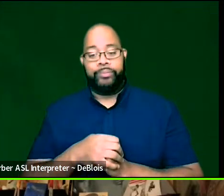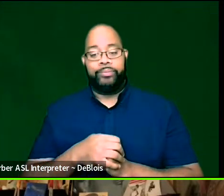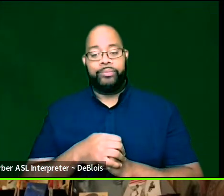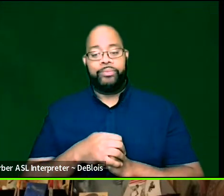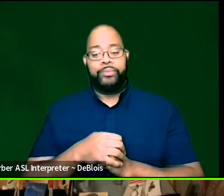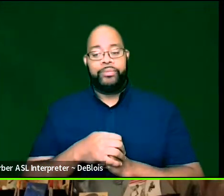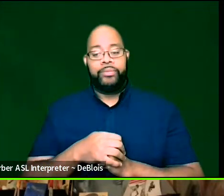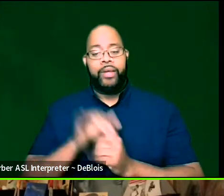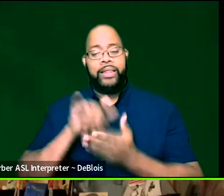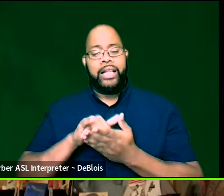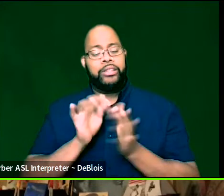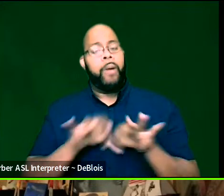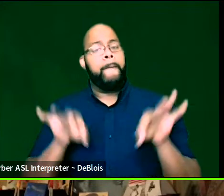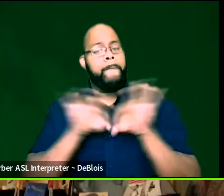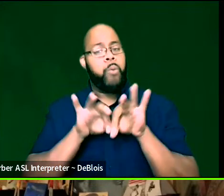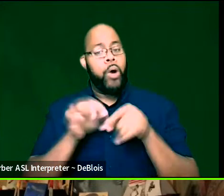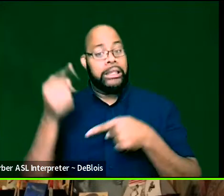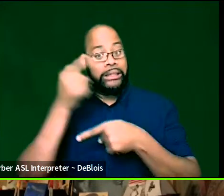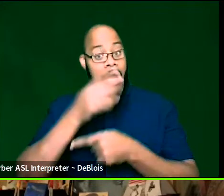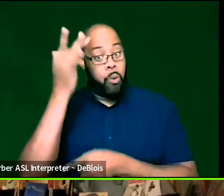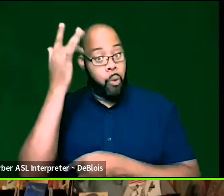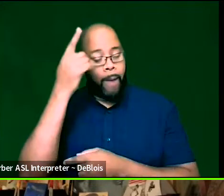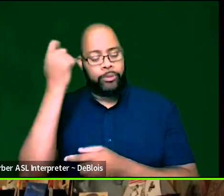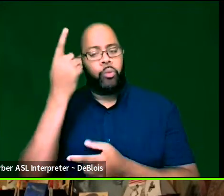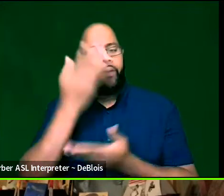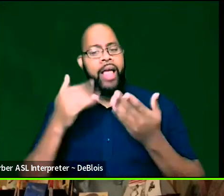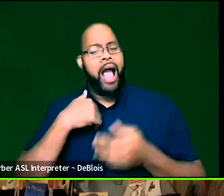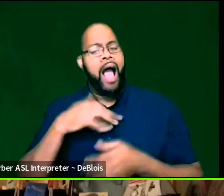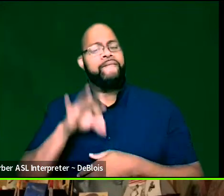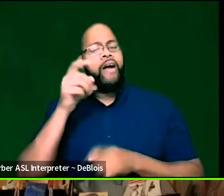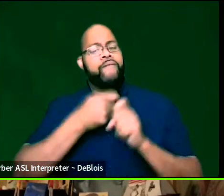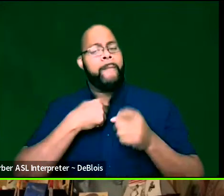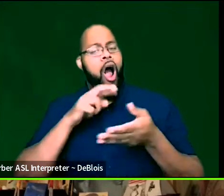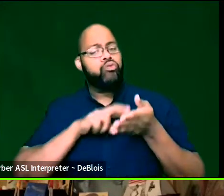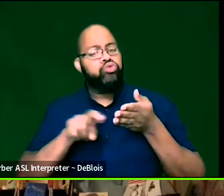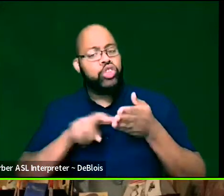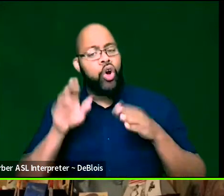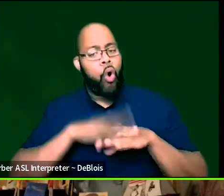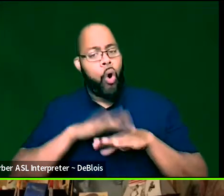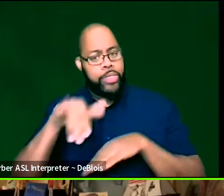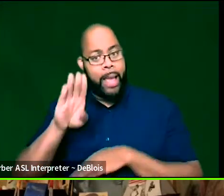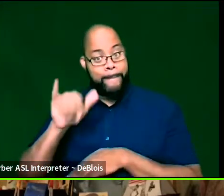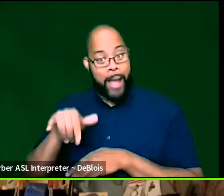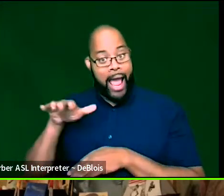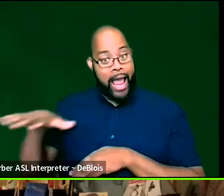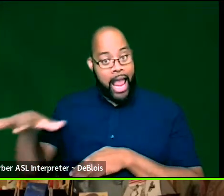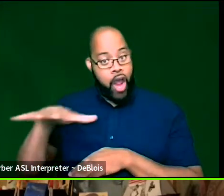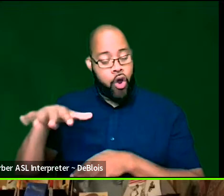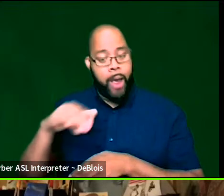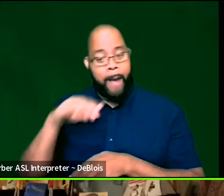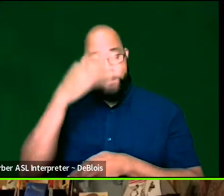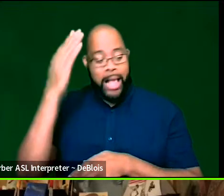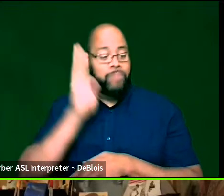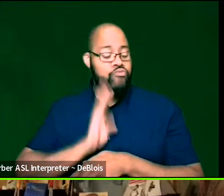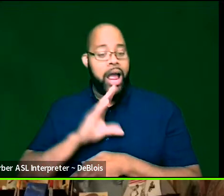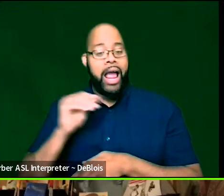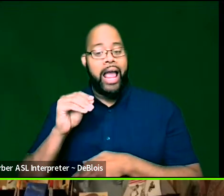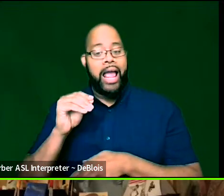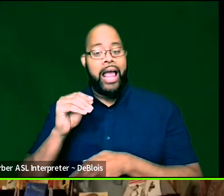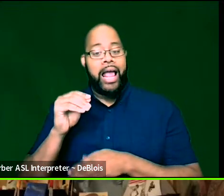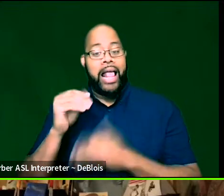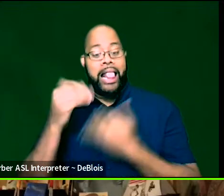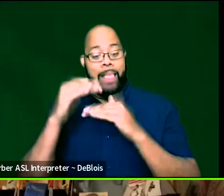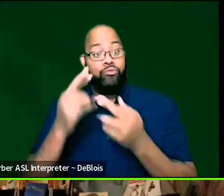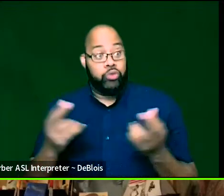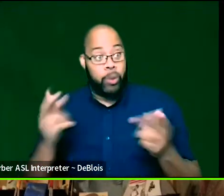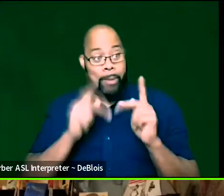And that's an important date because one thing I found from my research on the Chesapeake Bay, Blacks, Browns, and limited resource